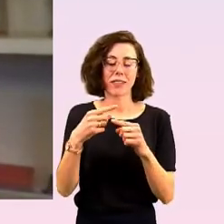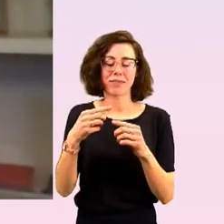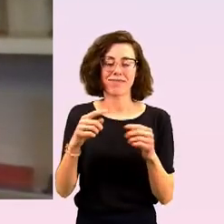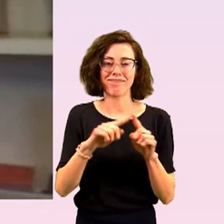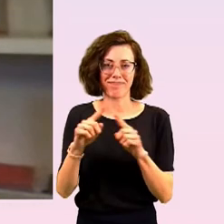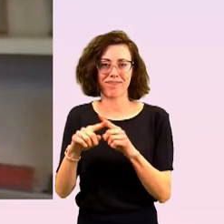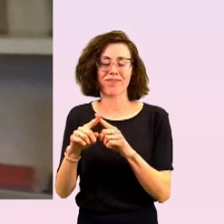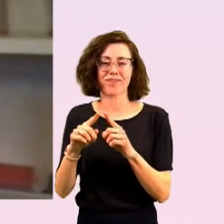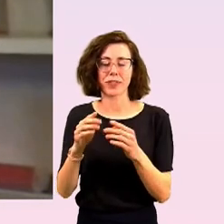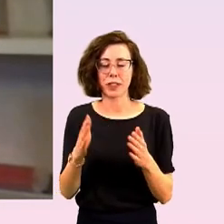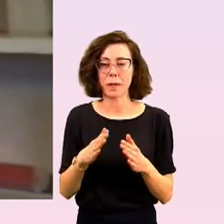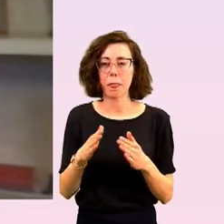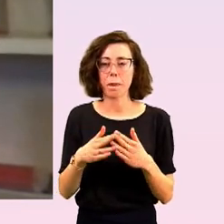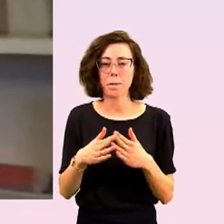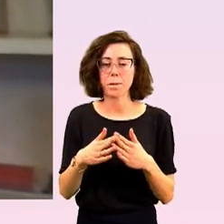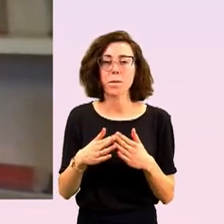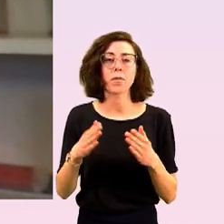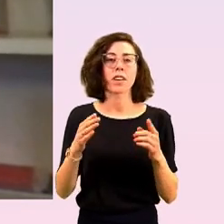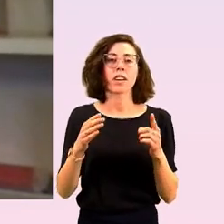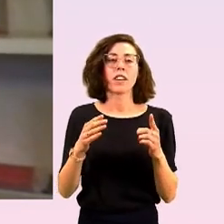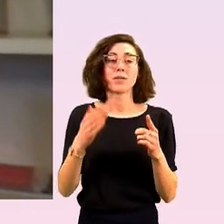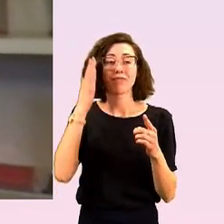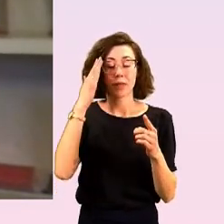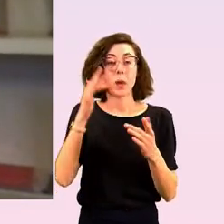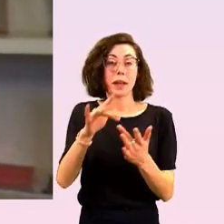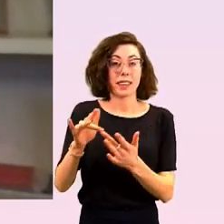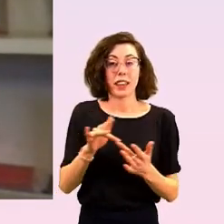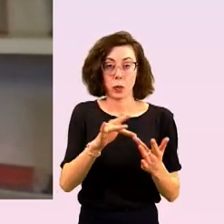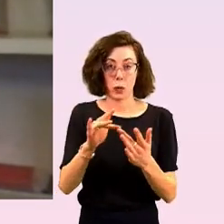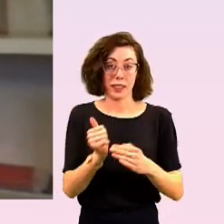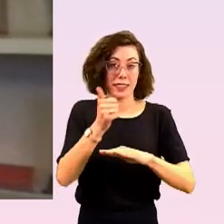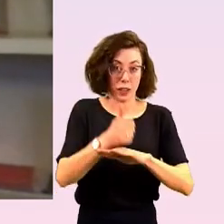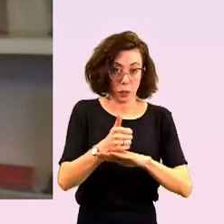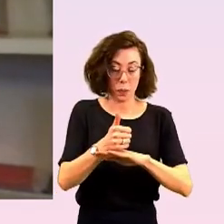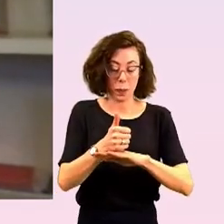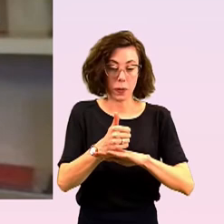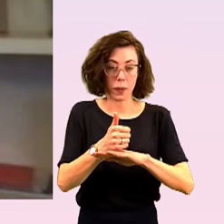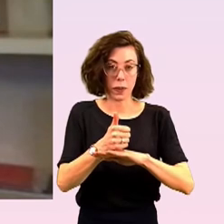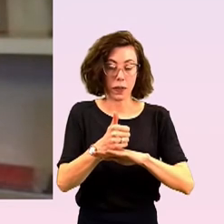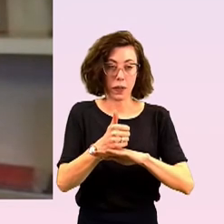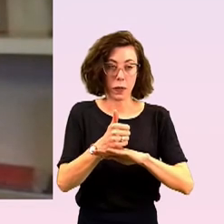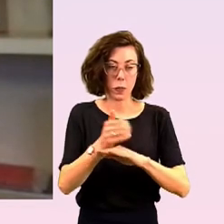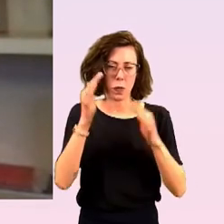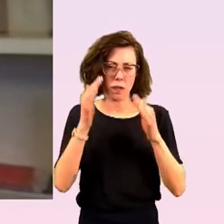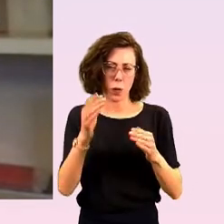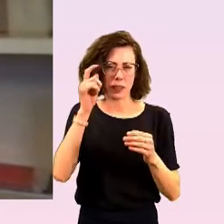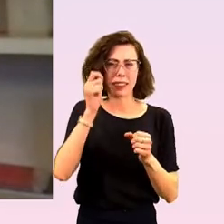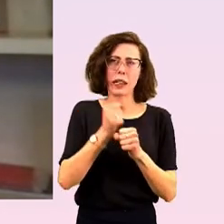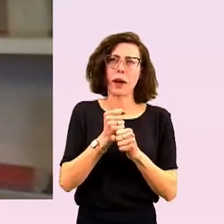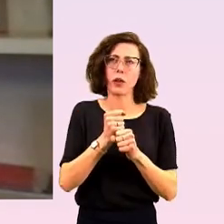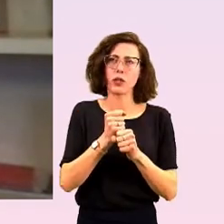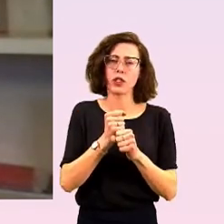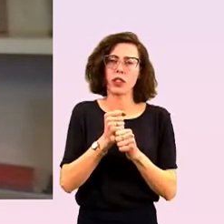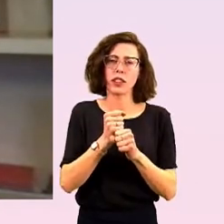aspect, you know, that networks are set up around, whether it's gender balance or LGBT, you